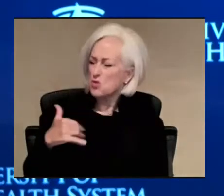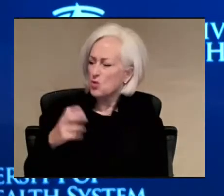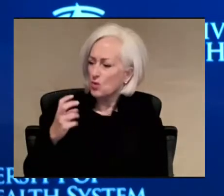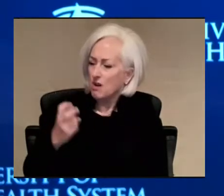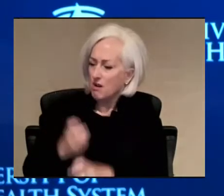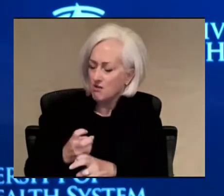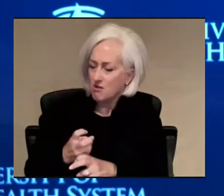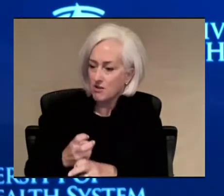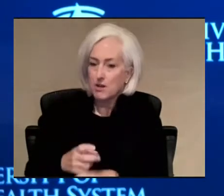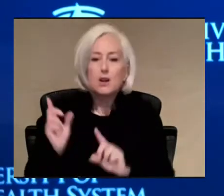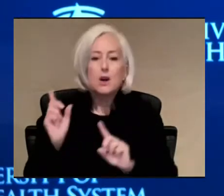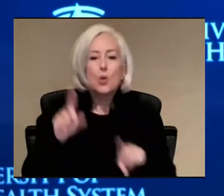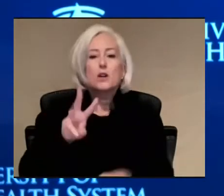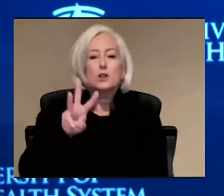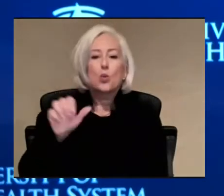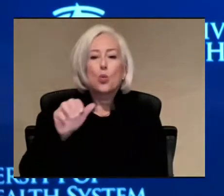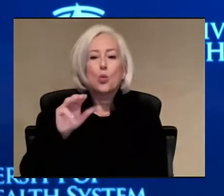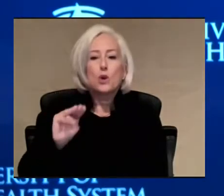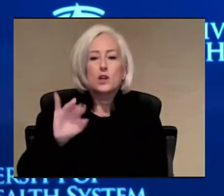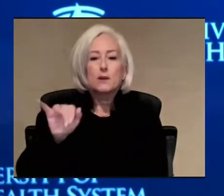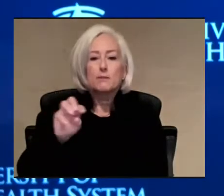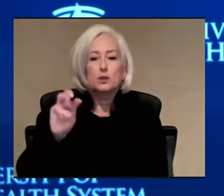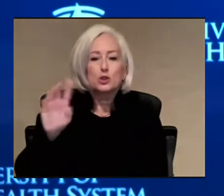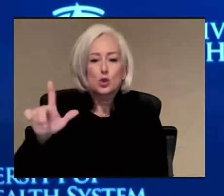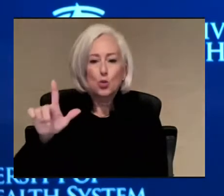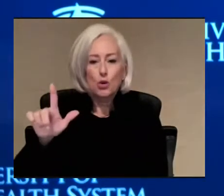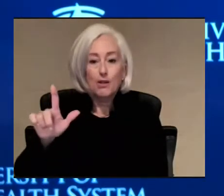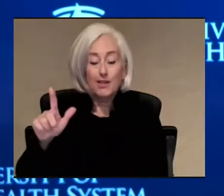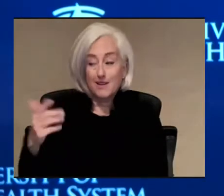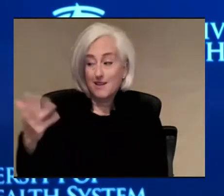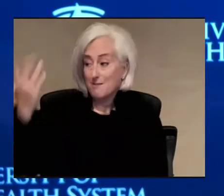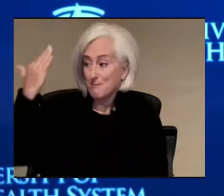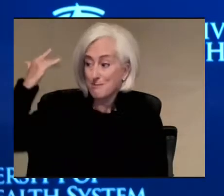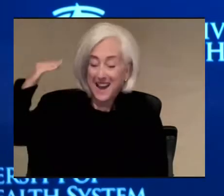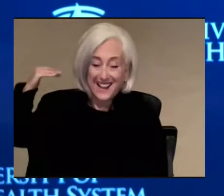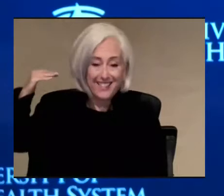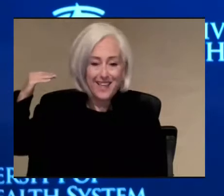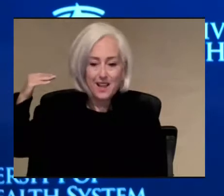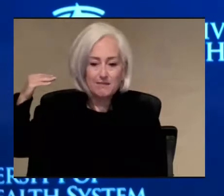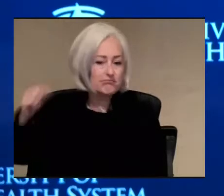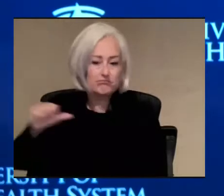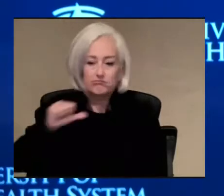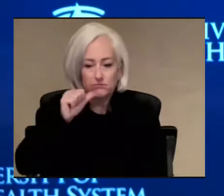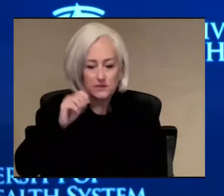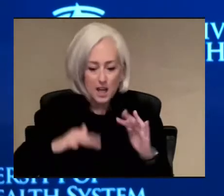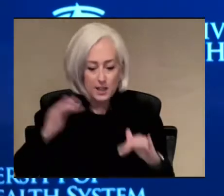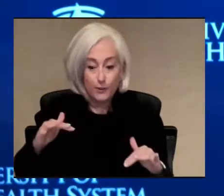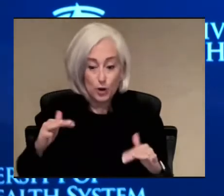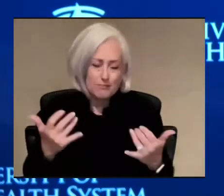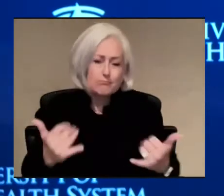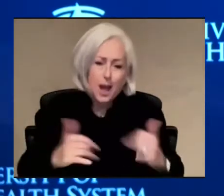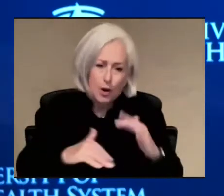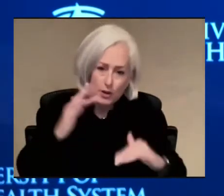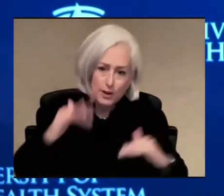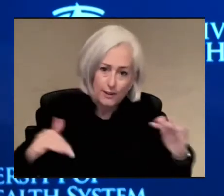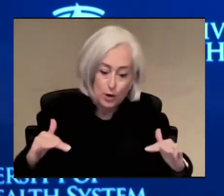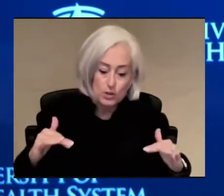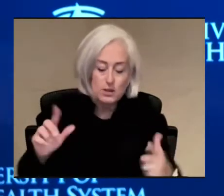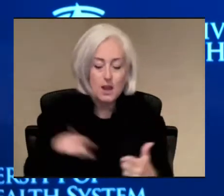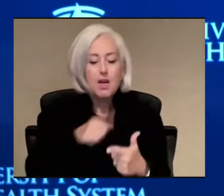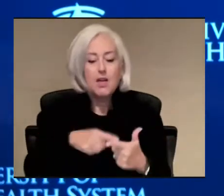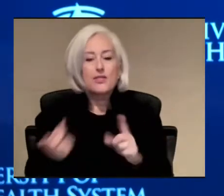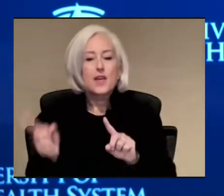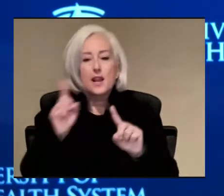and Jewell is a great program in diversity now, but back when I was there, it wasn't all that diverse. And then I went to medical school, and I met my